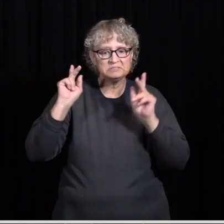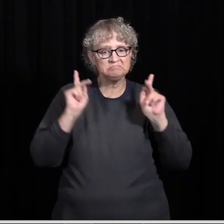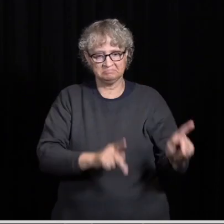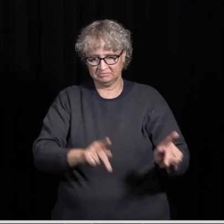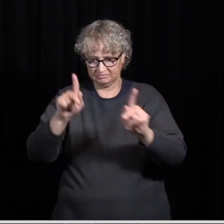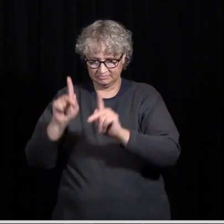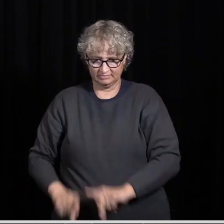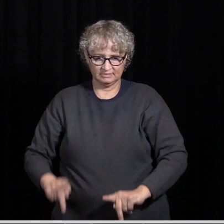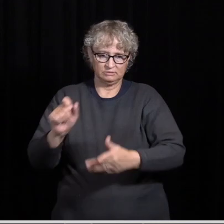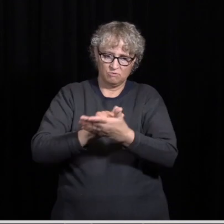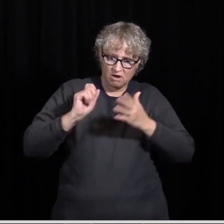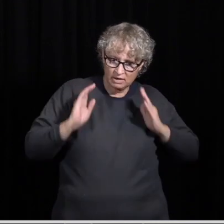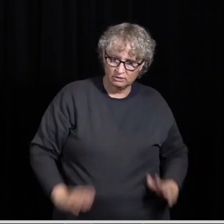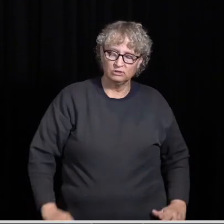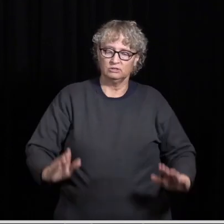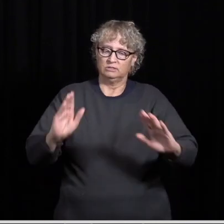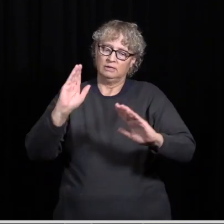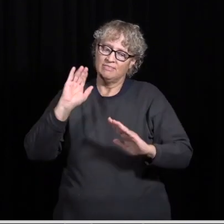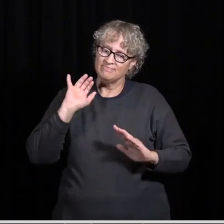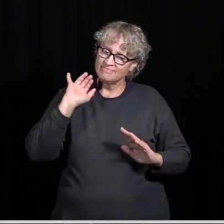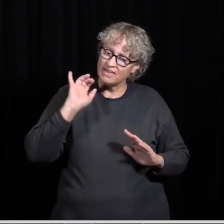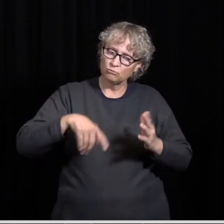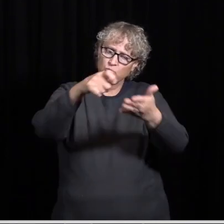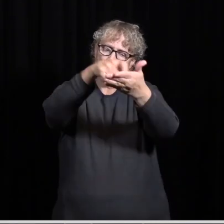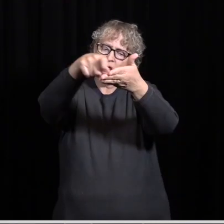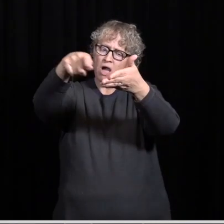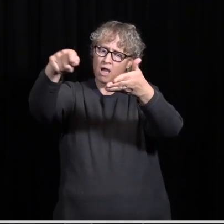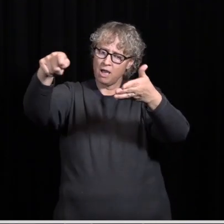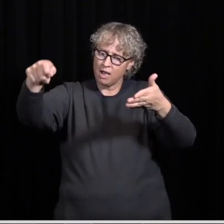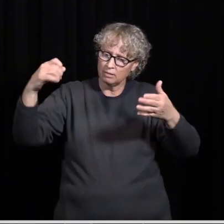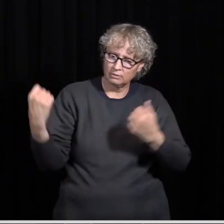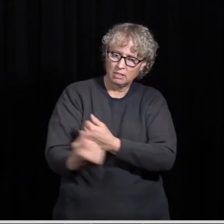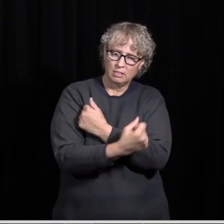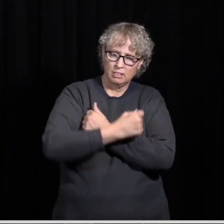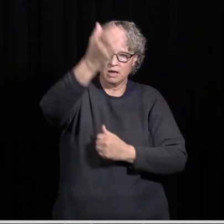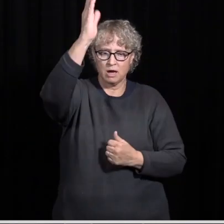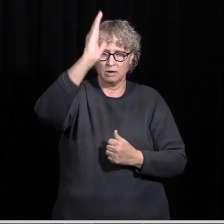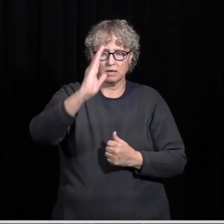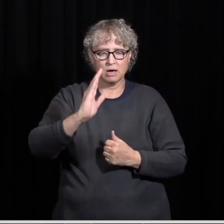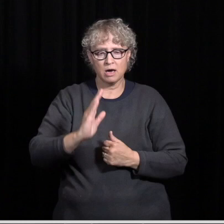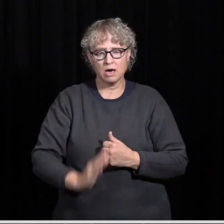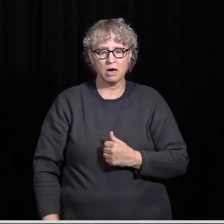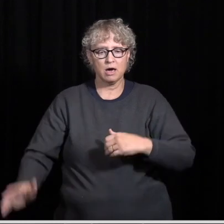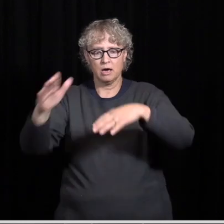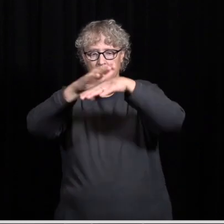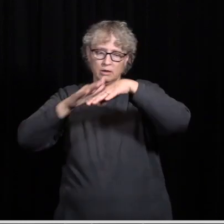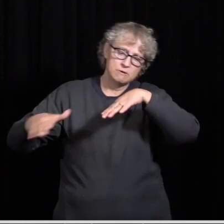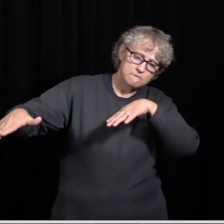a scribe by trade, to write the love of